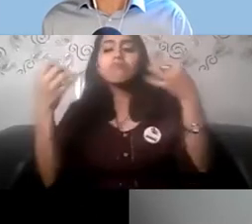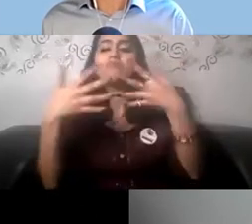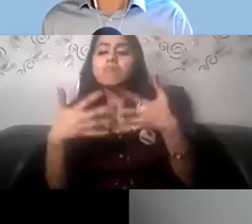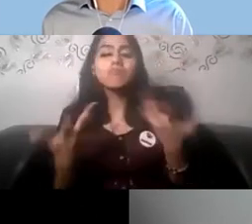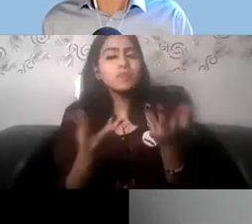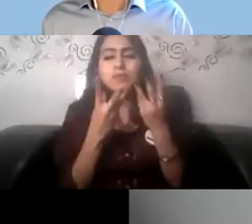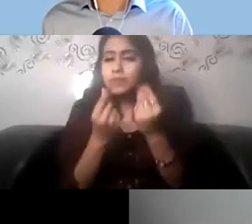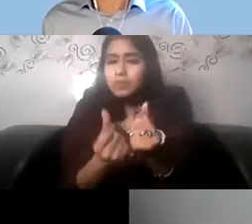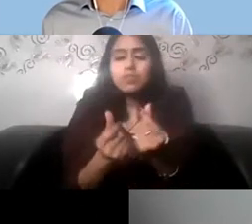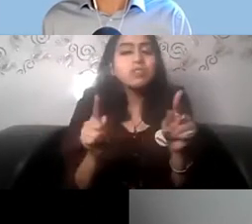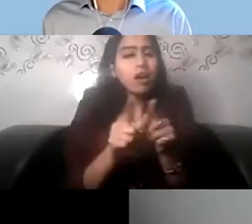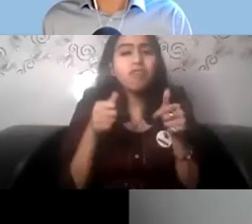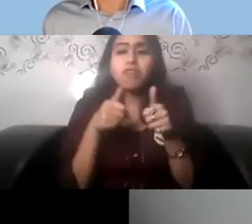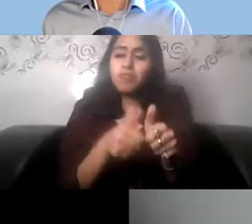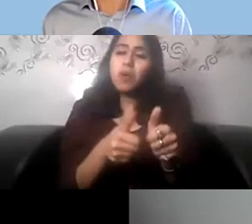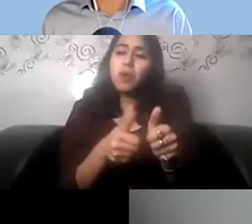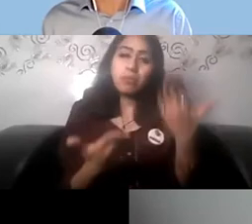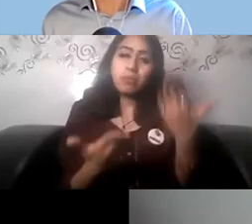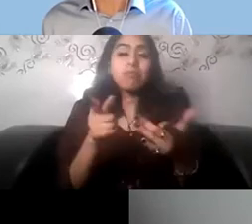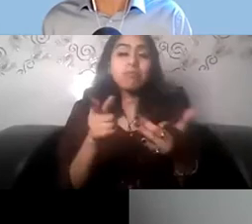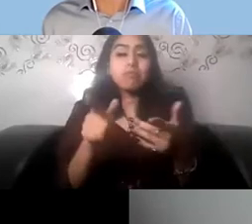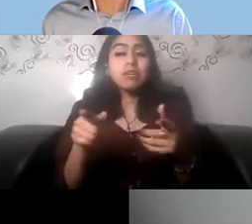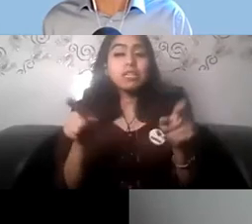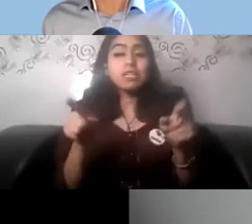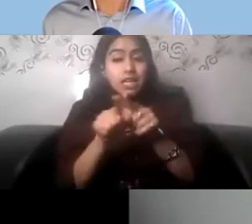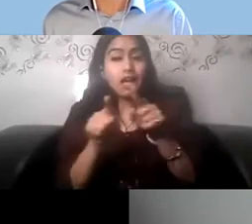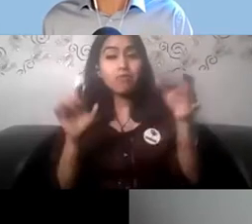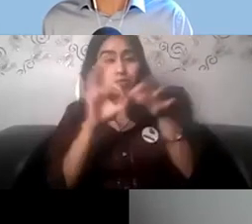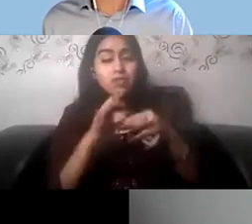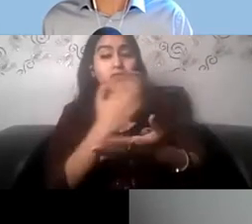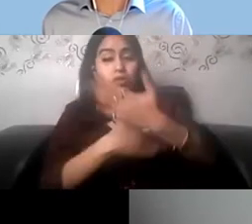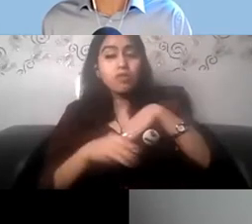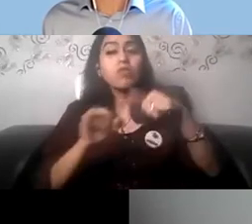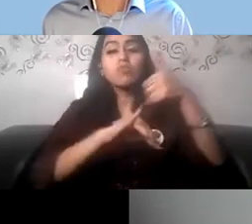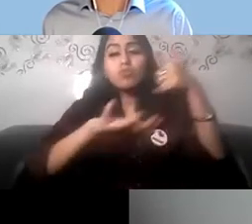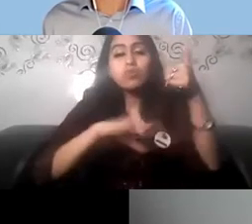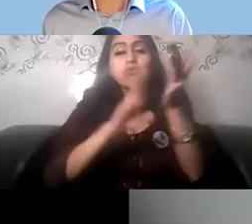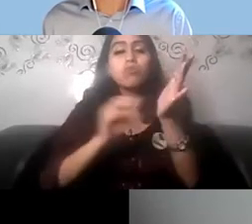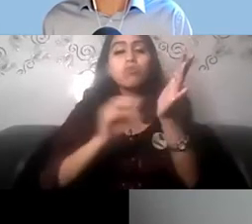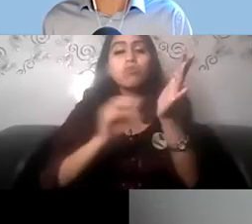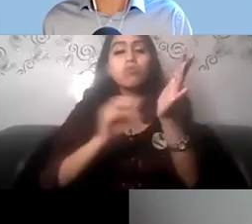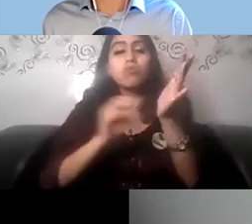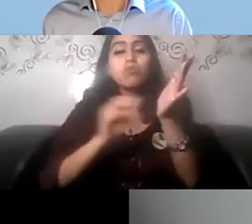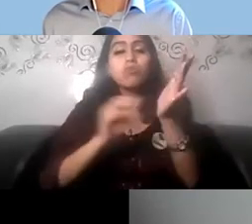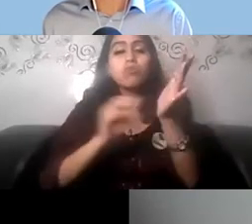that they follow, in the case of disability, the social model. It talks about what things they find challenging,